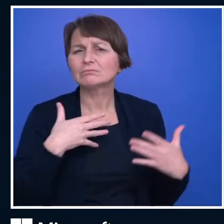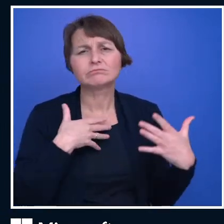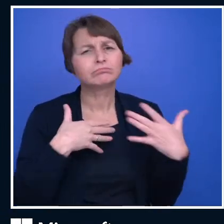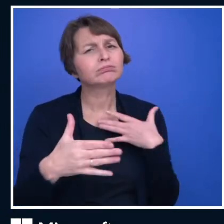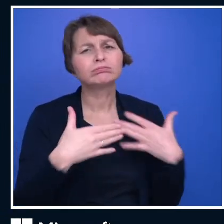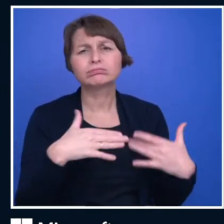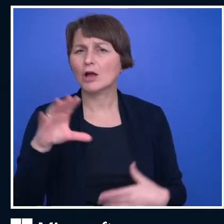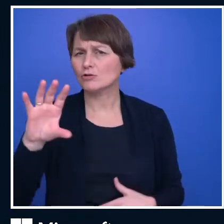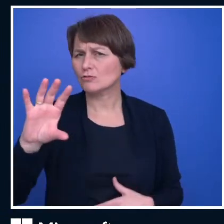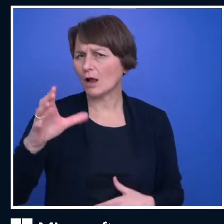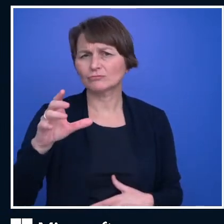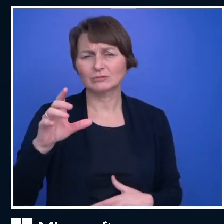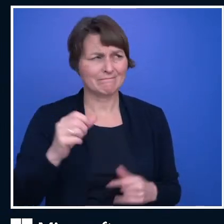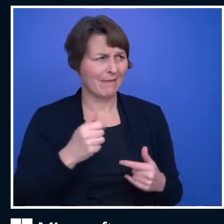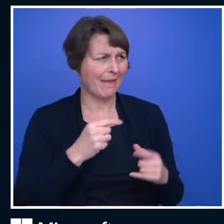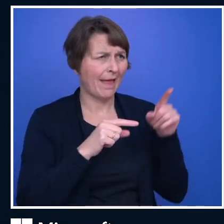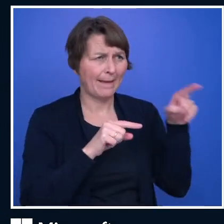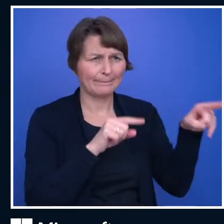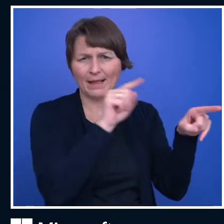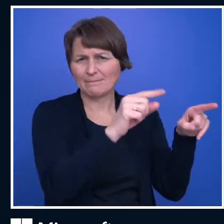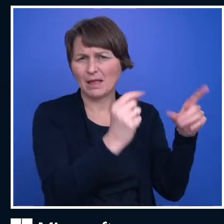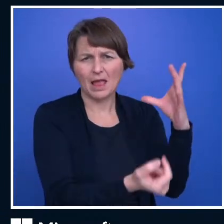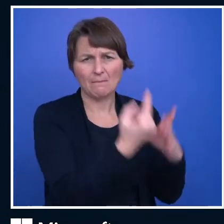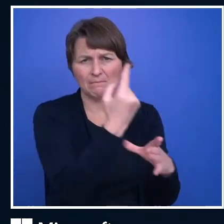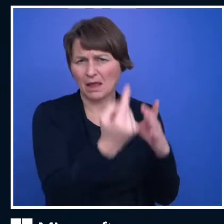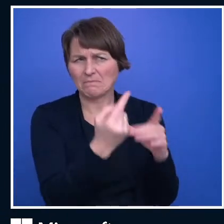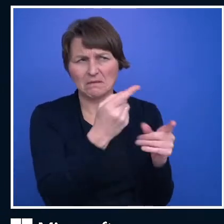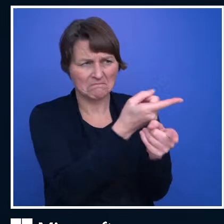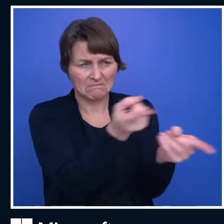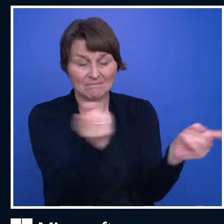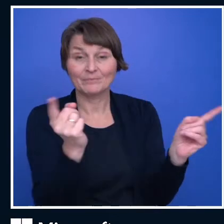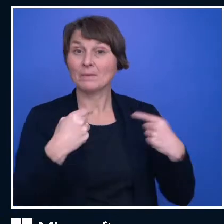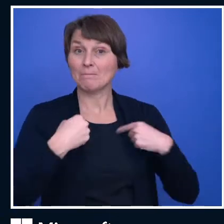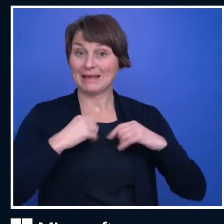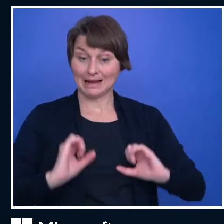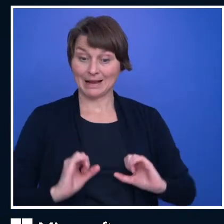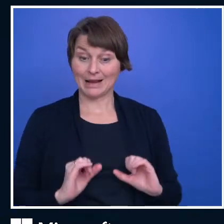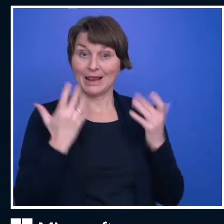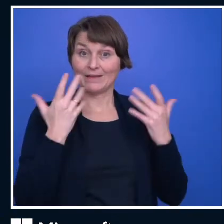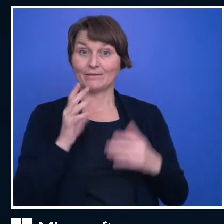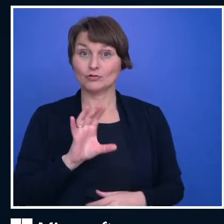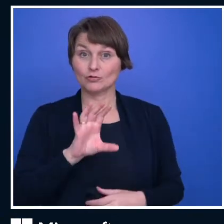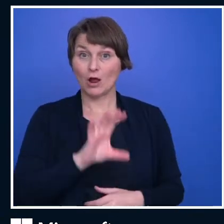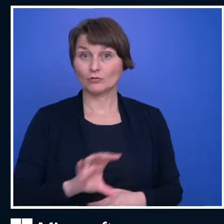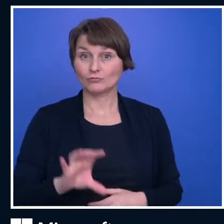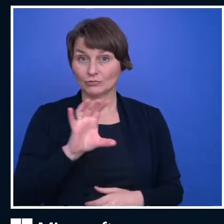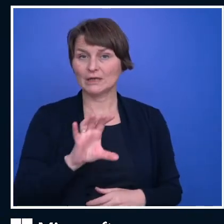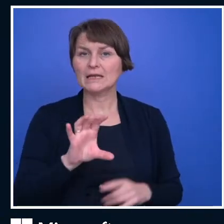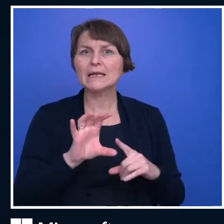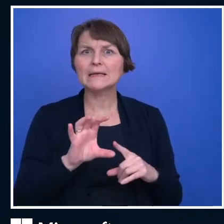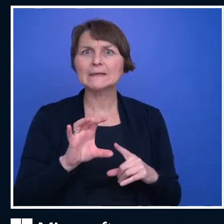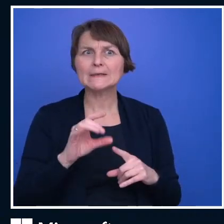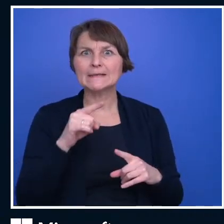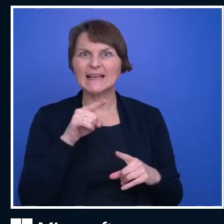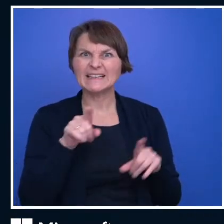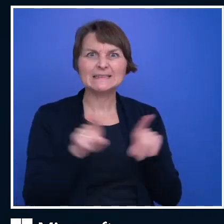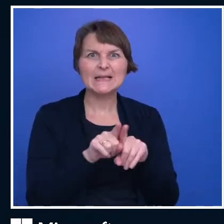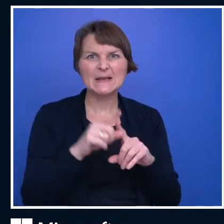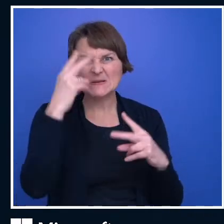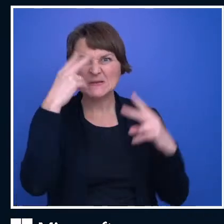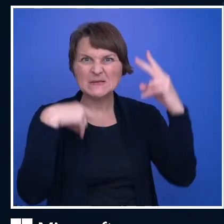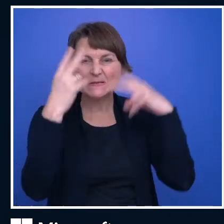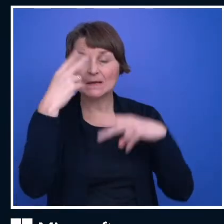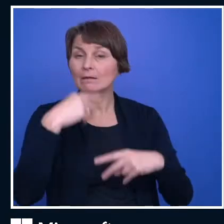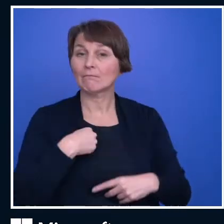happening in every country. And the country that I live in, I am not treated suspiciously. I'm a white woman.